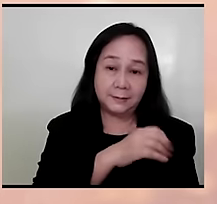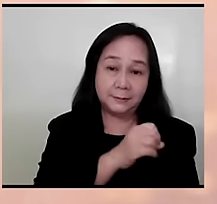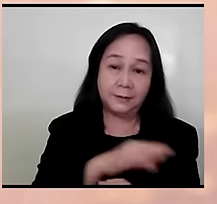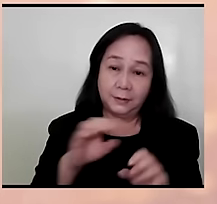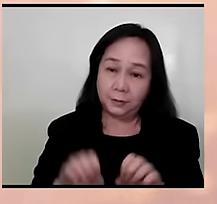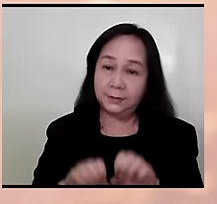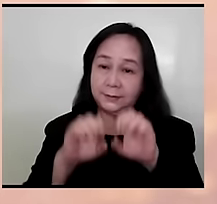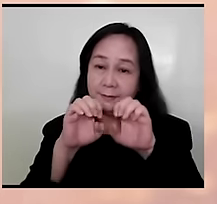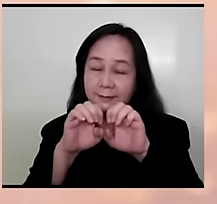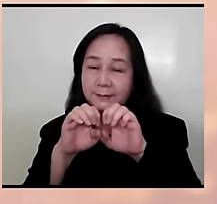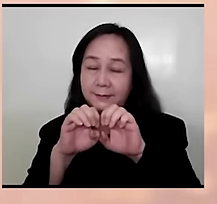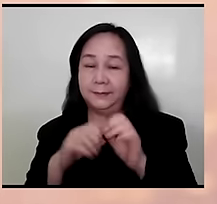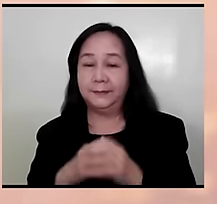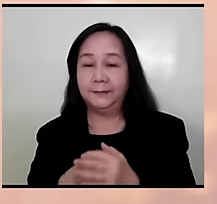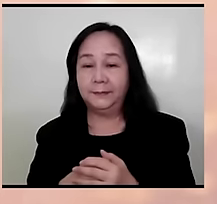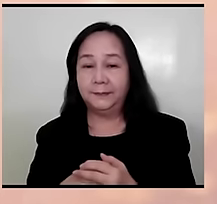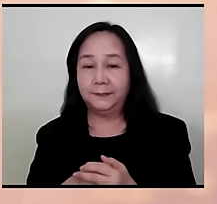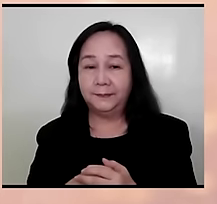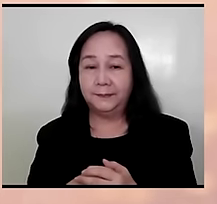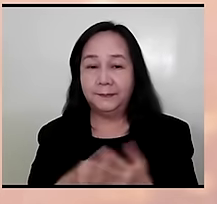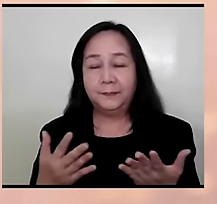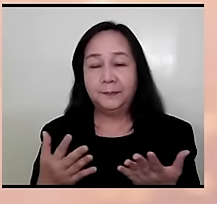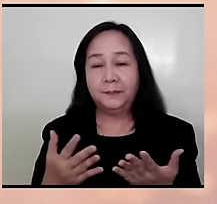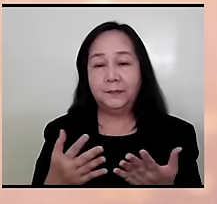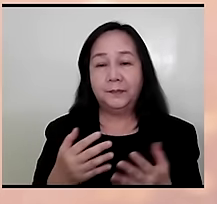making every believer